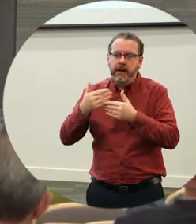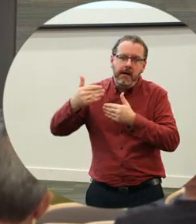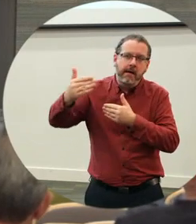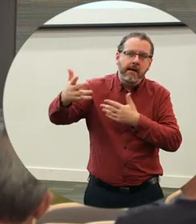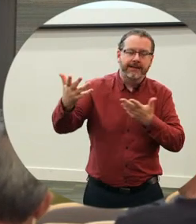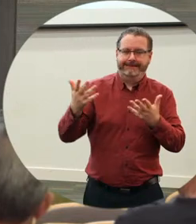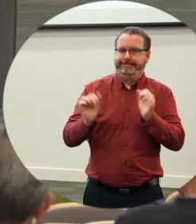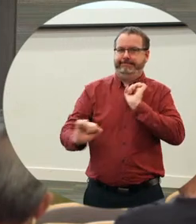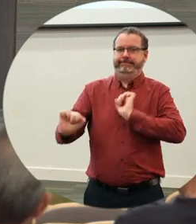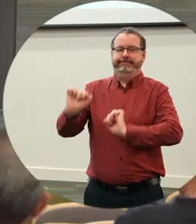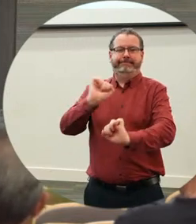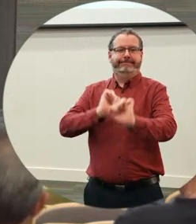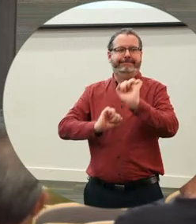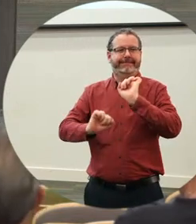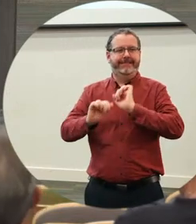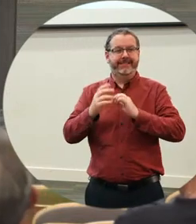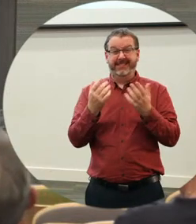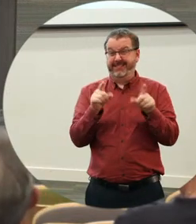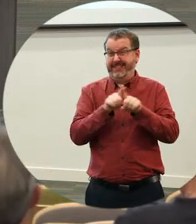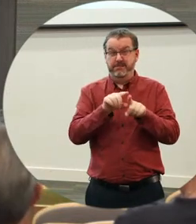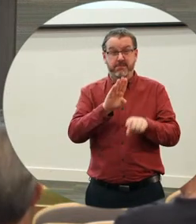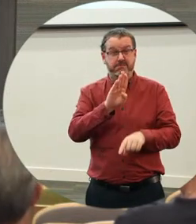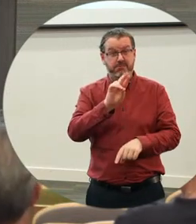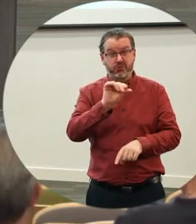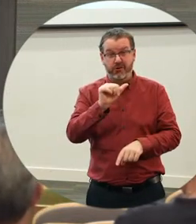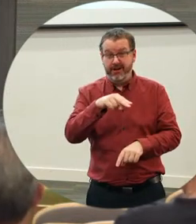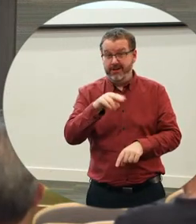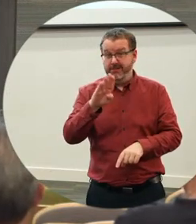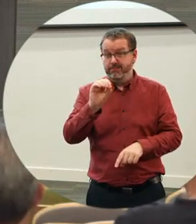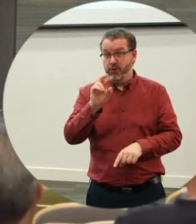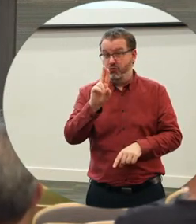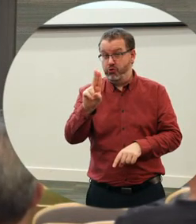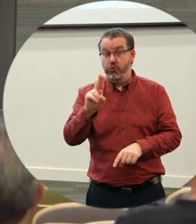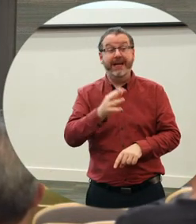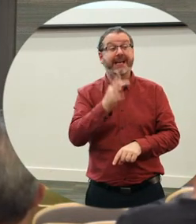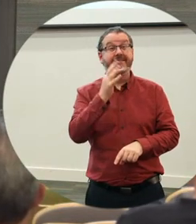If Brian Brew had a good century after the Battle of Clontarf, he'd be alive today.